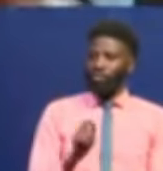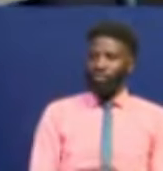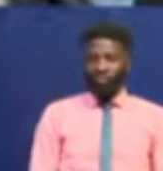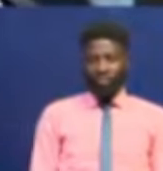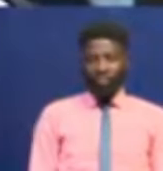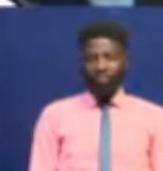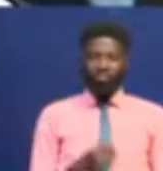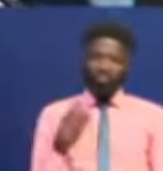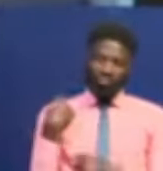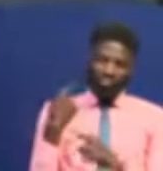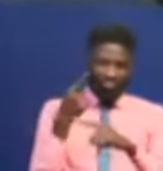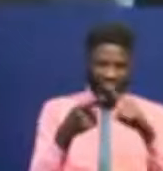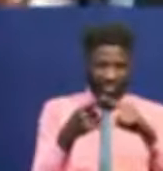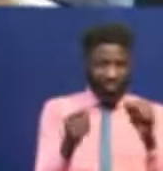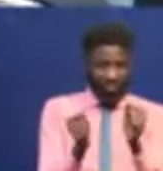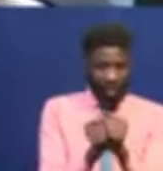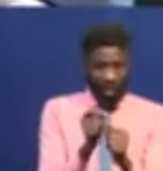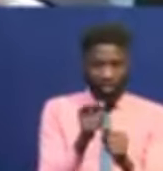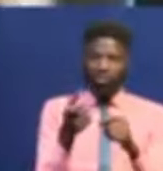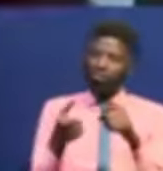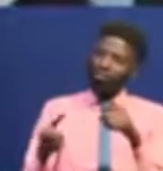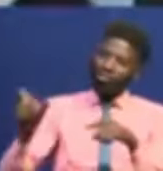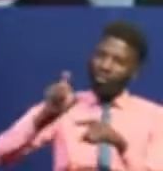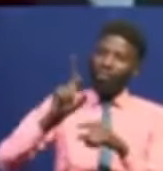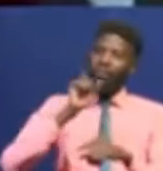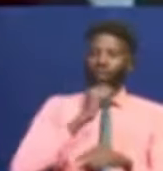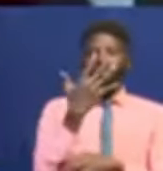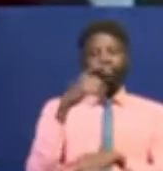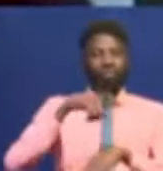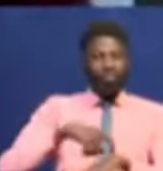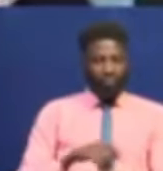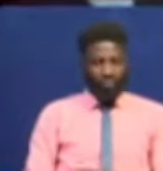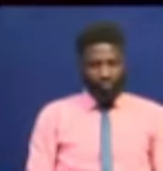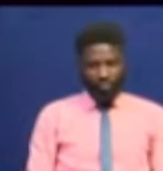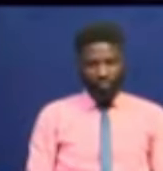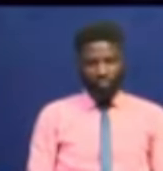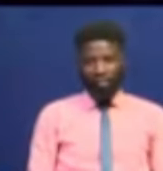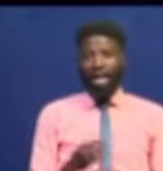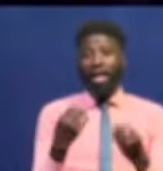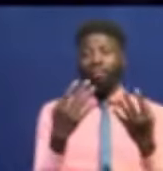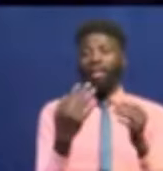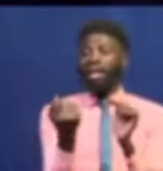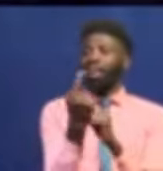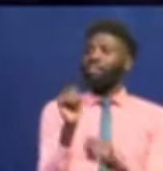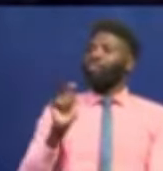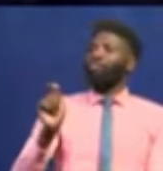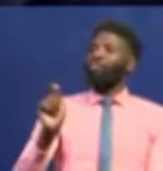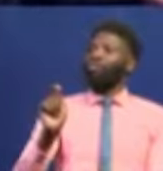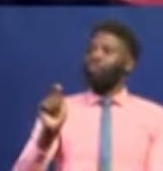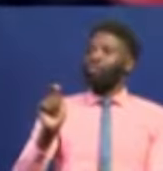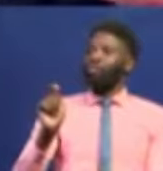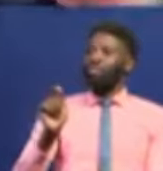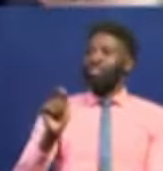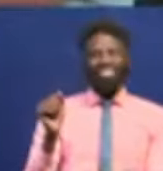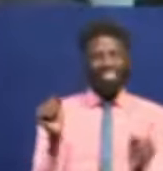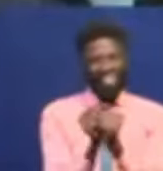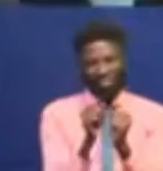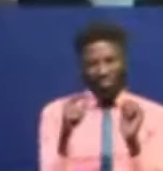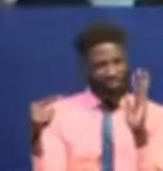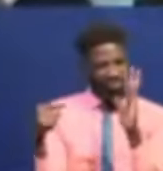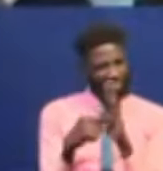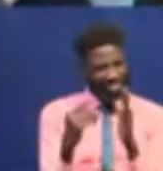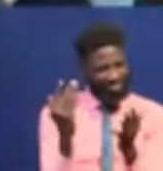For 10 years, that increased 5 times to 11 trillion, 10 point something